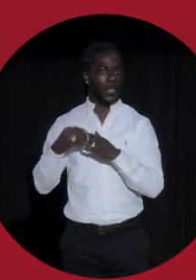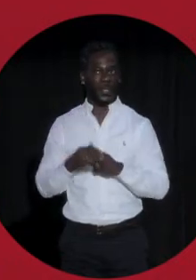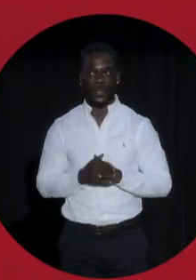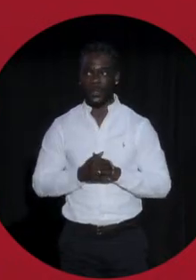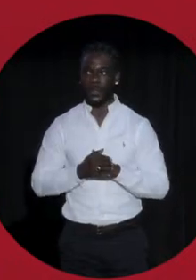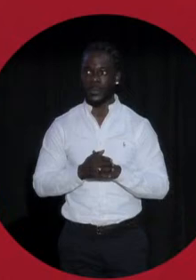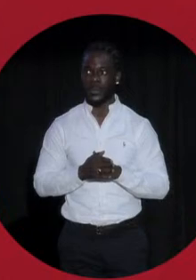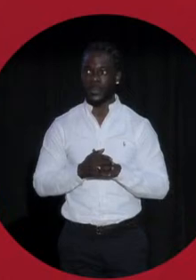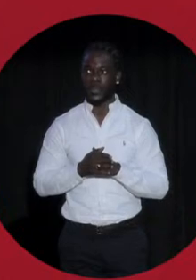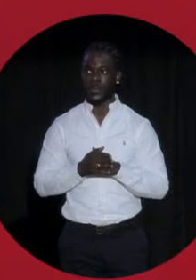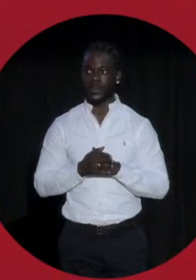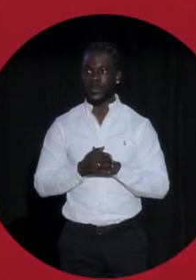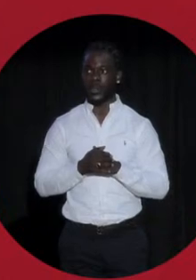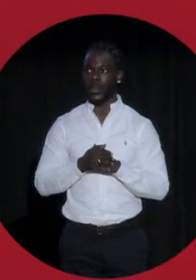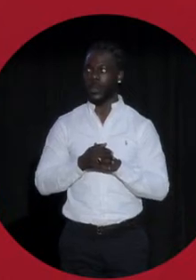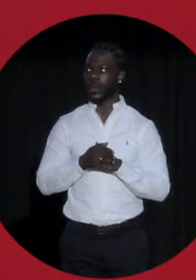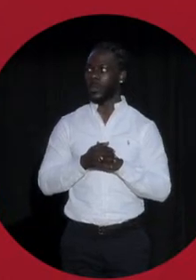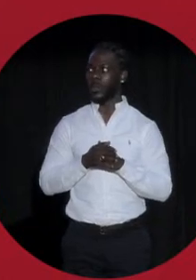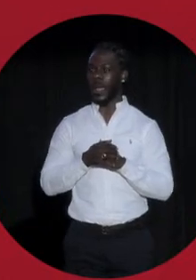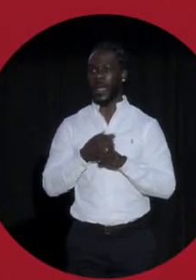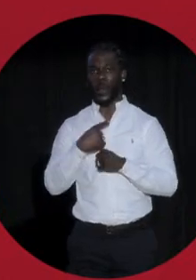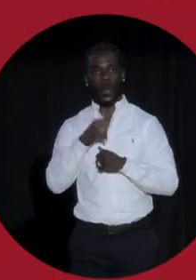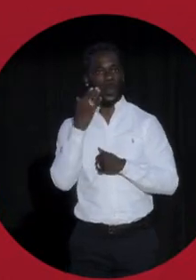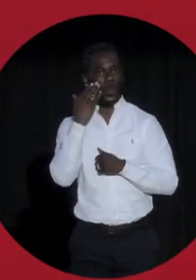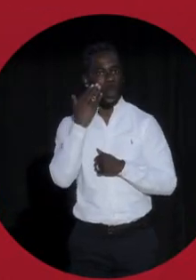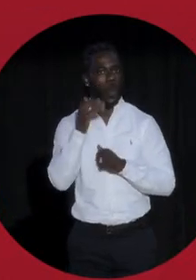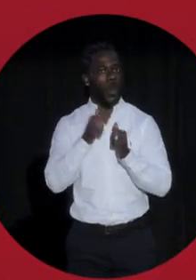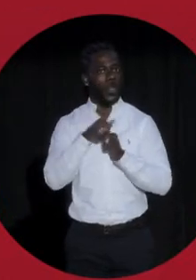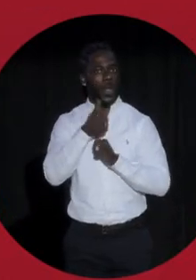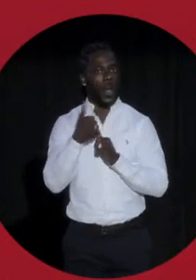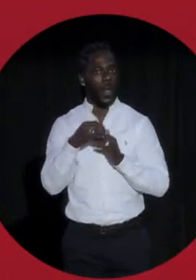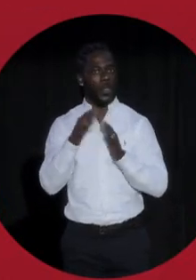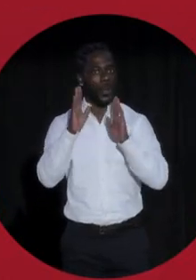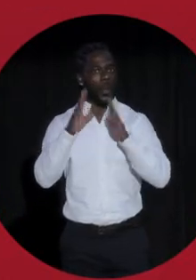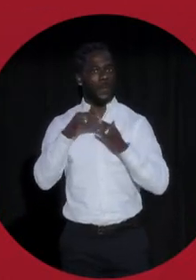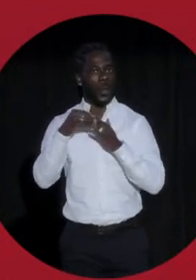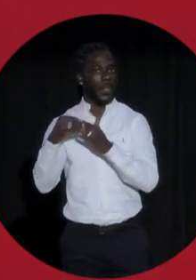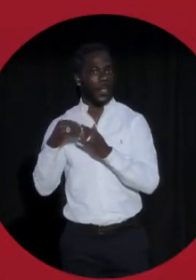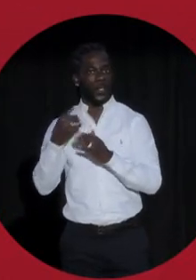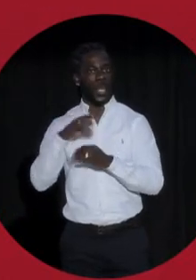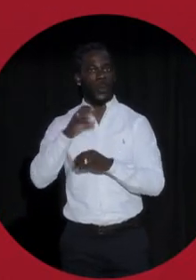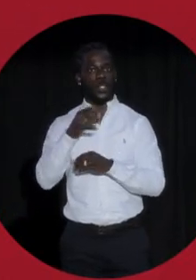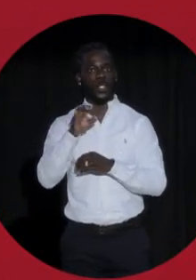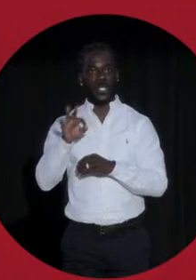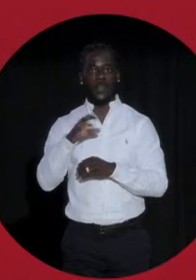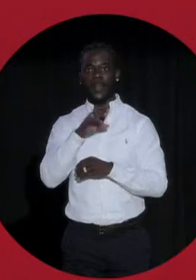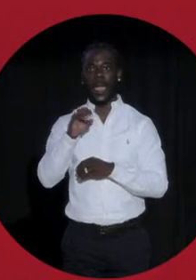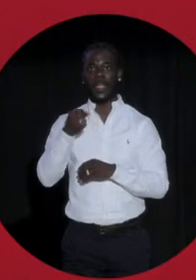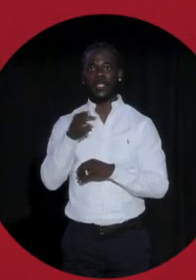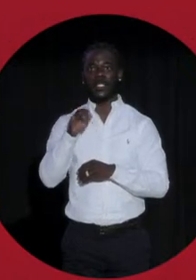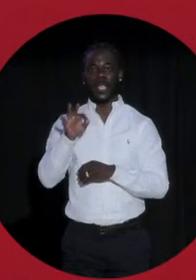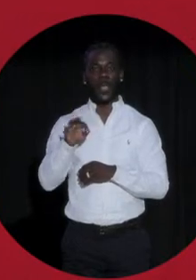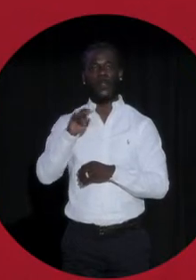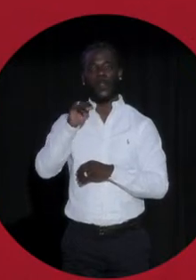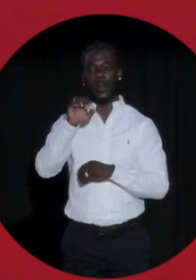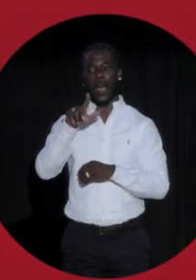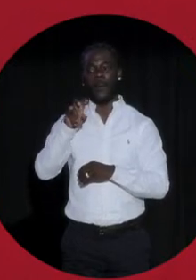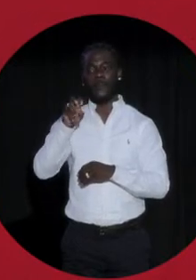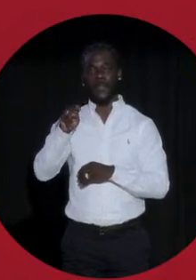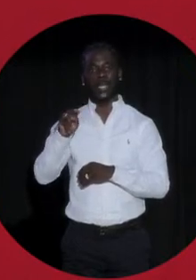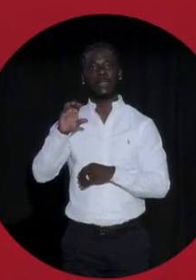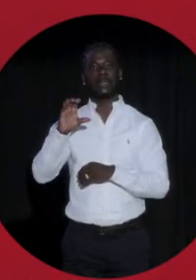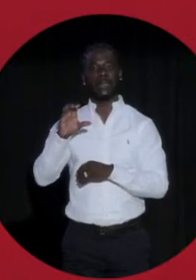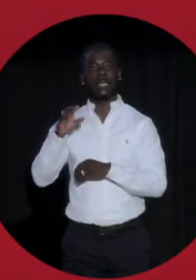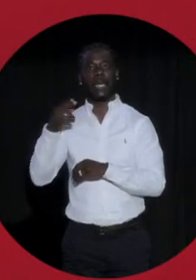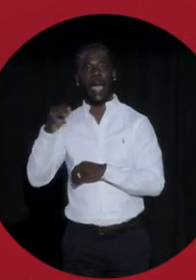other great leader who the bells have tolled, and that is our great Chief and Sheriff Melvin C. High, as well